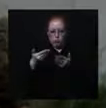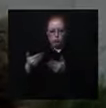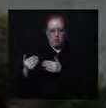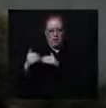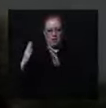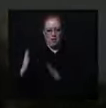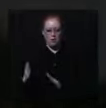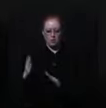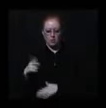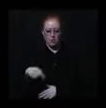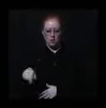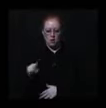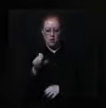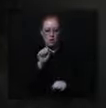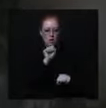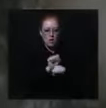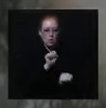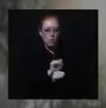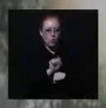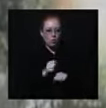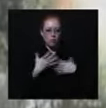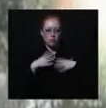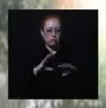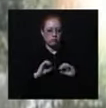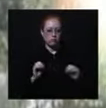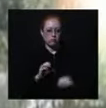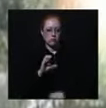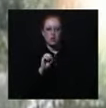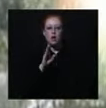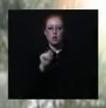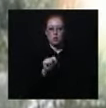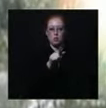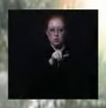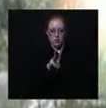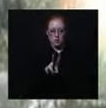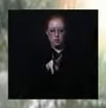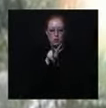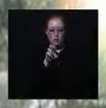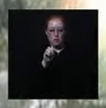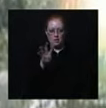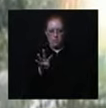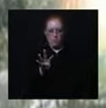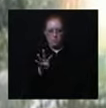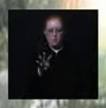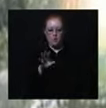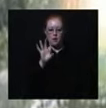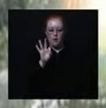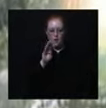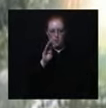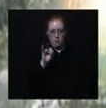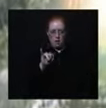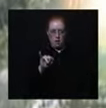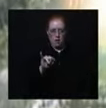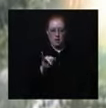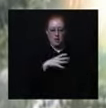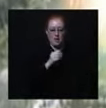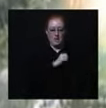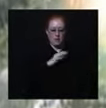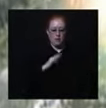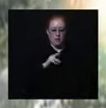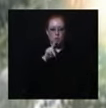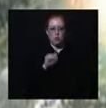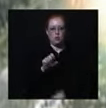and they would all be working nude. October 26, 2004. Agents from the FBI, along with the staff from the